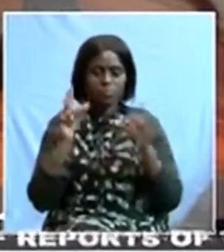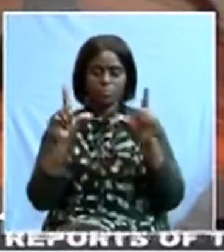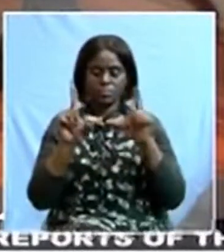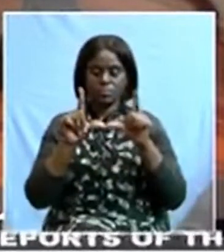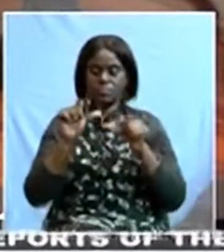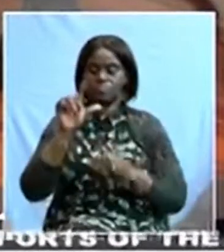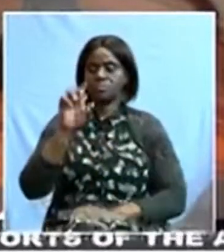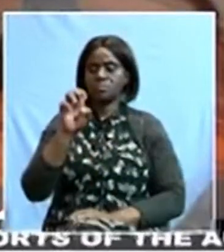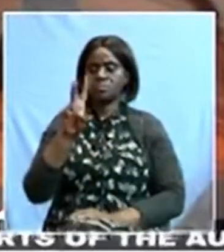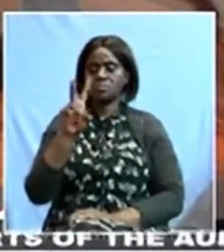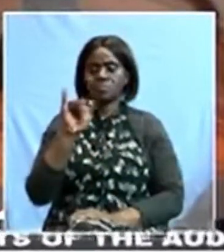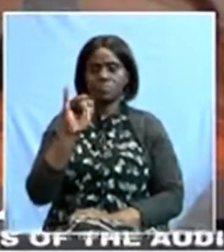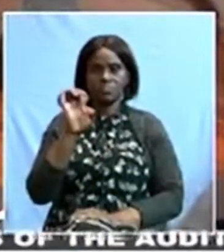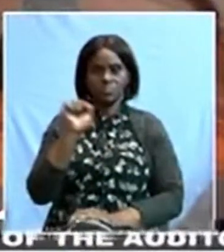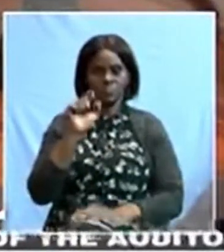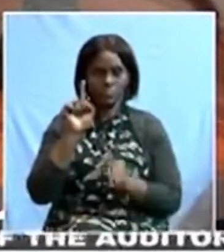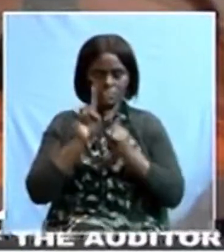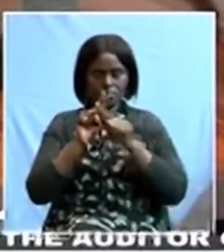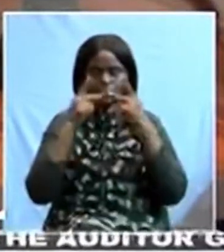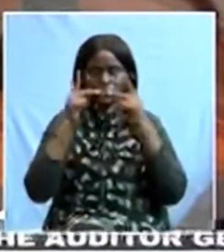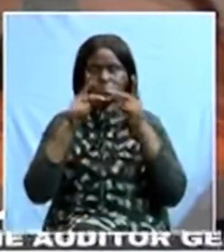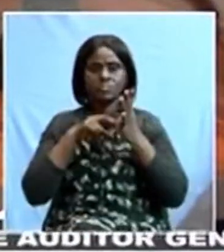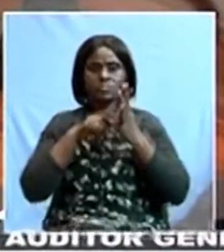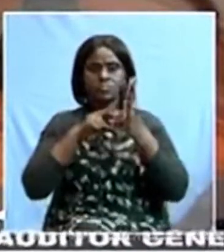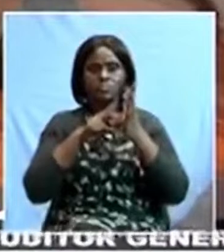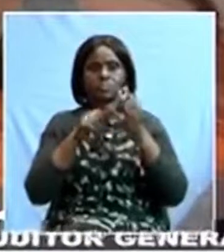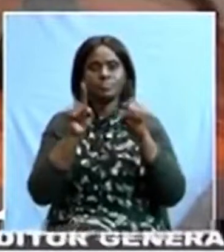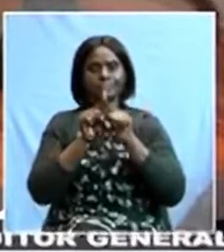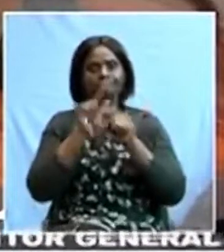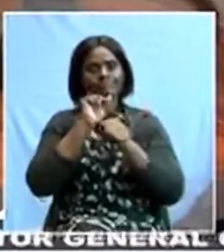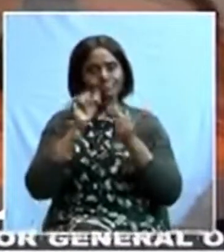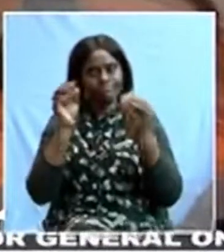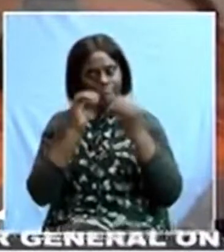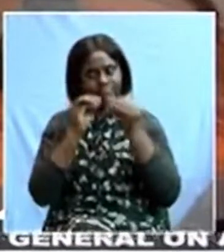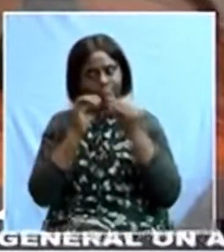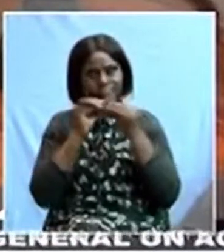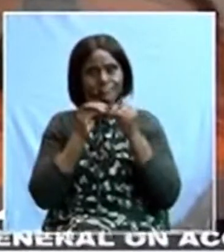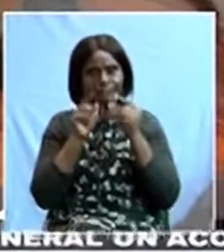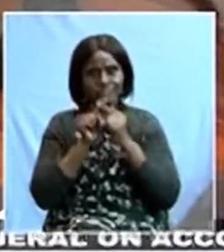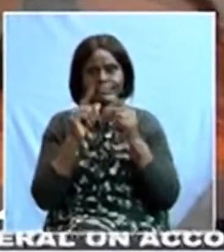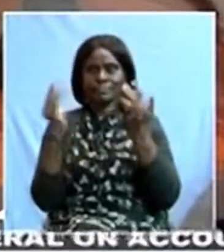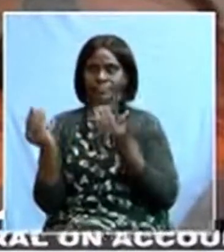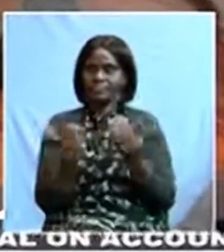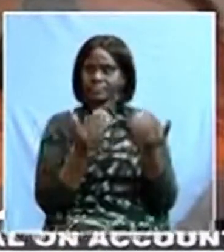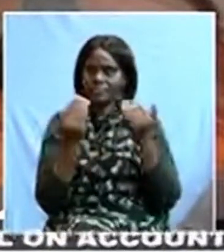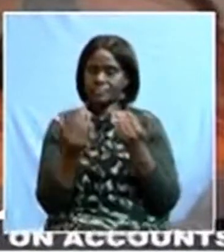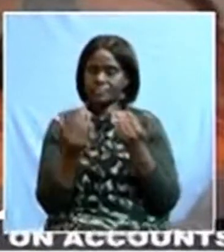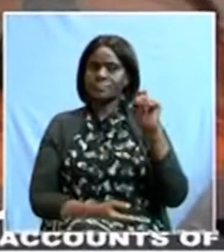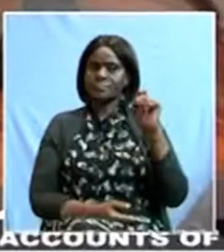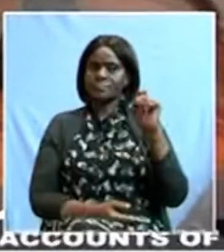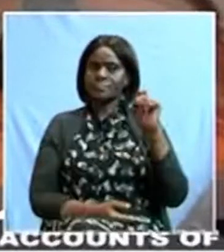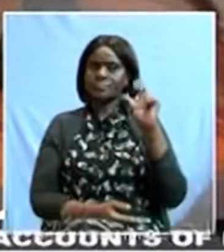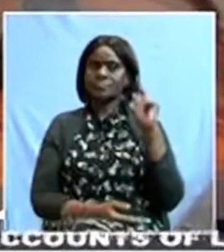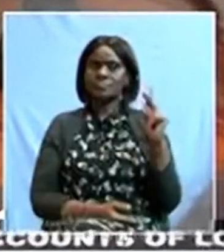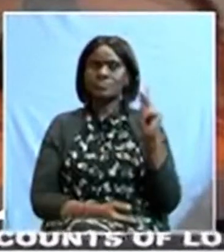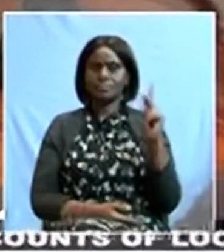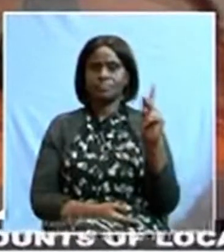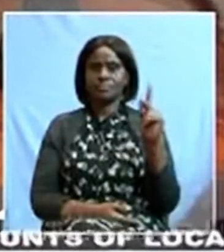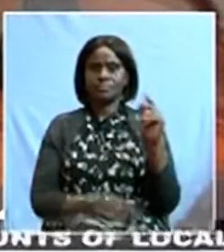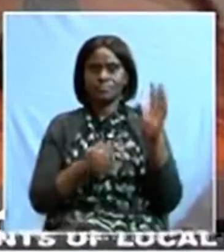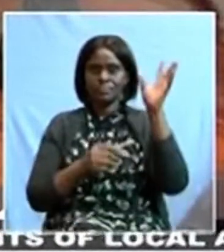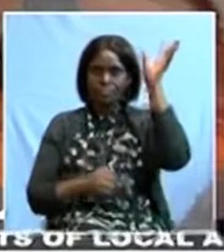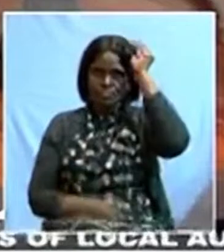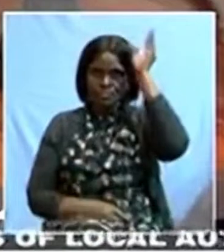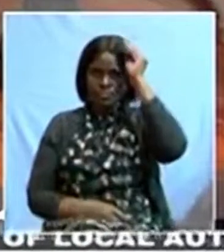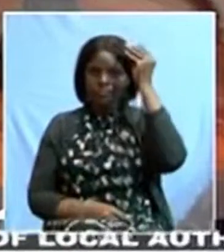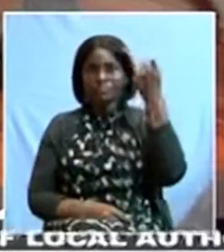levies has been, public transport levy has been enforced as follows: buses 100 kwacha, taxis